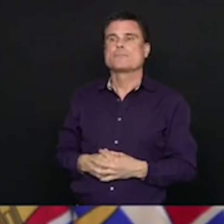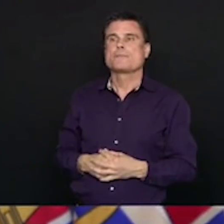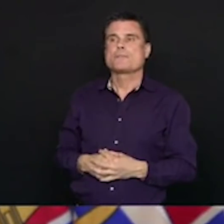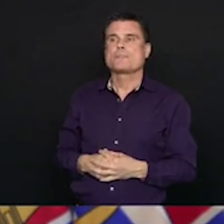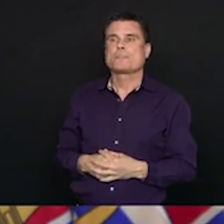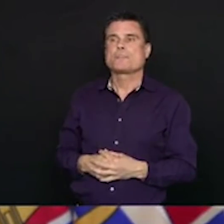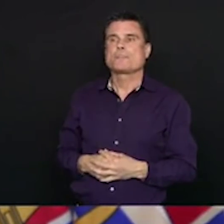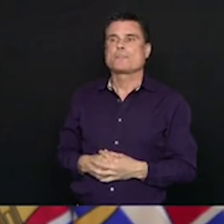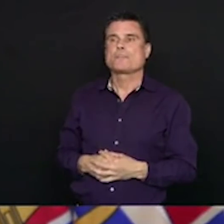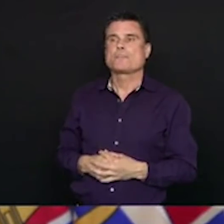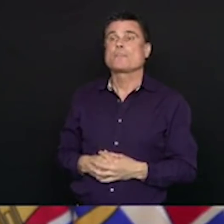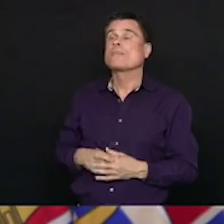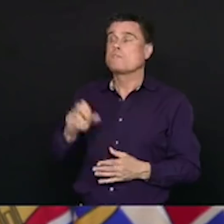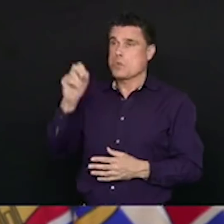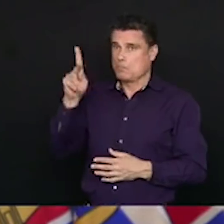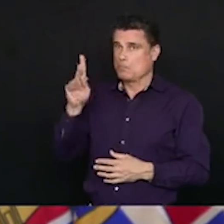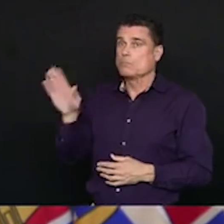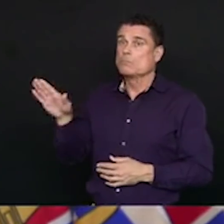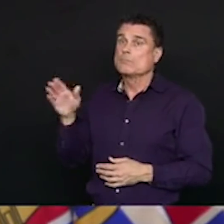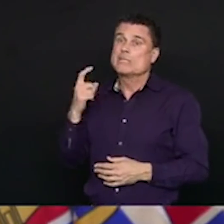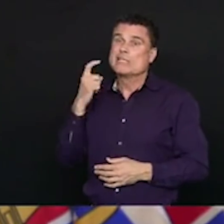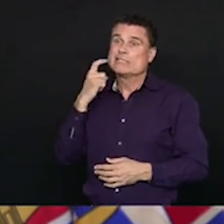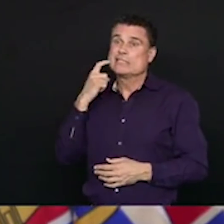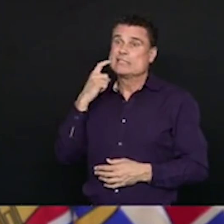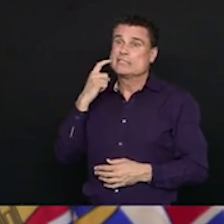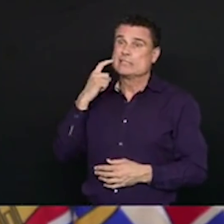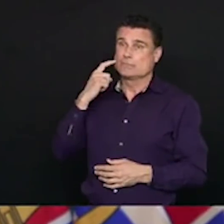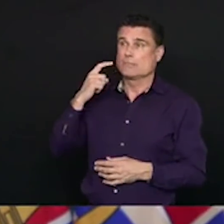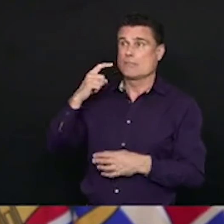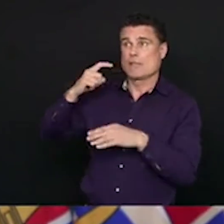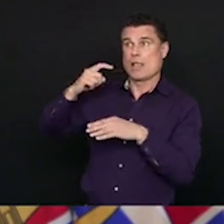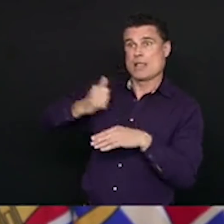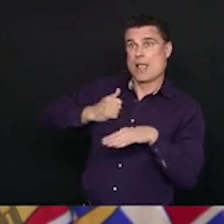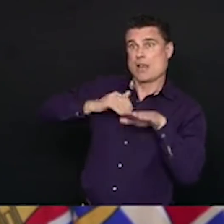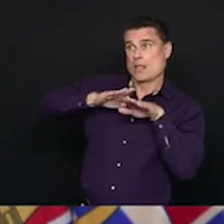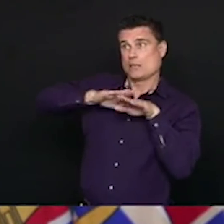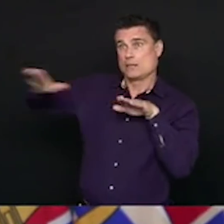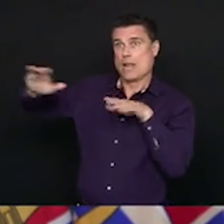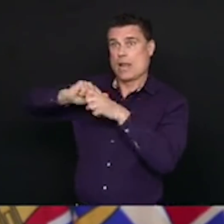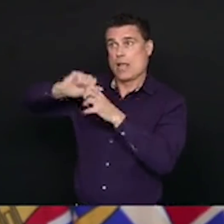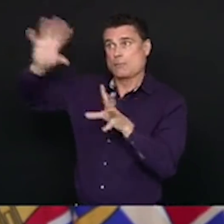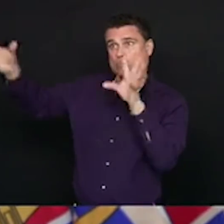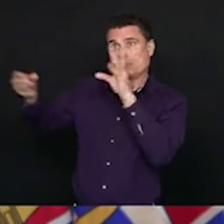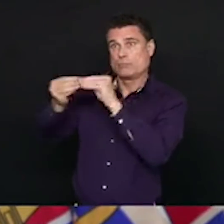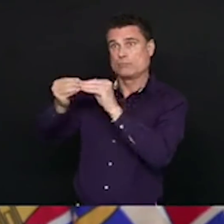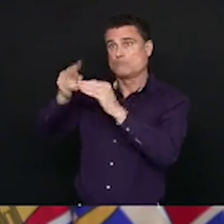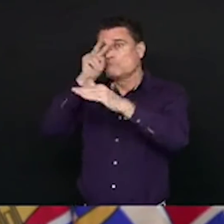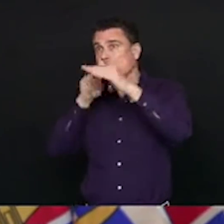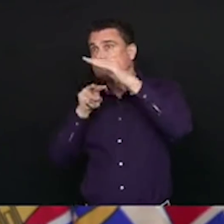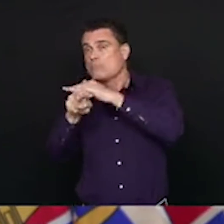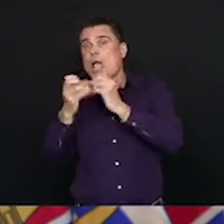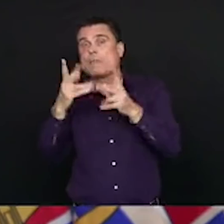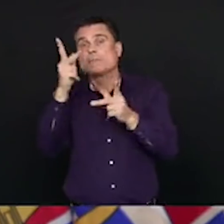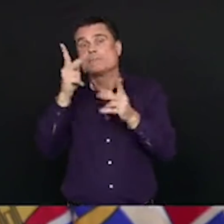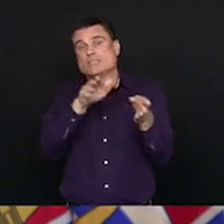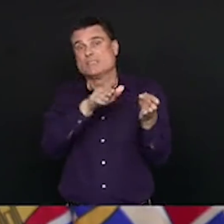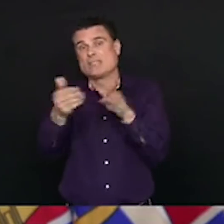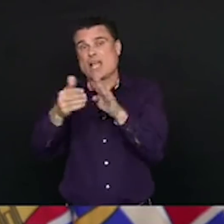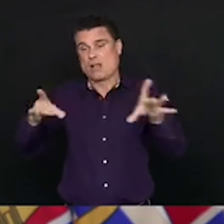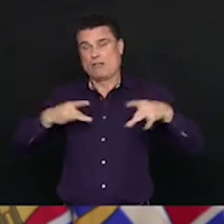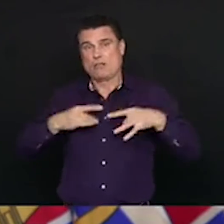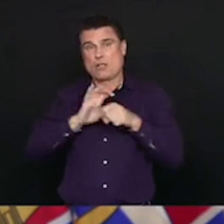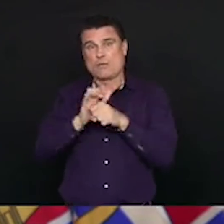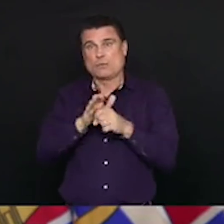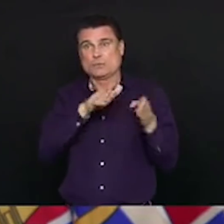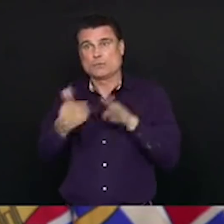numbers projecting deaths, I assume that British Columbia was involved in producing the